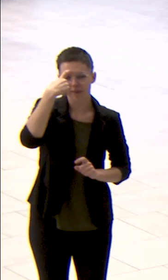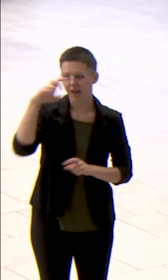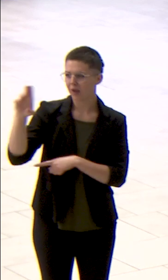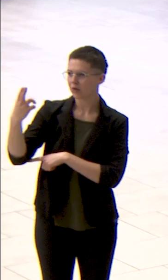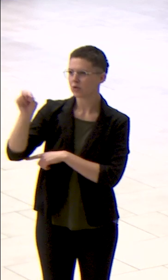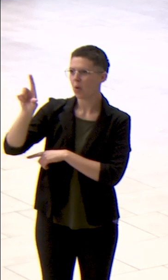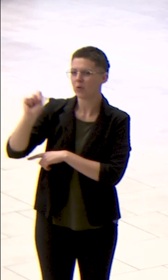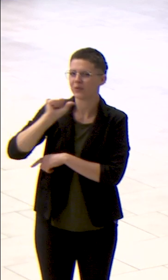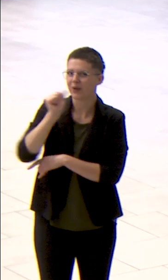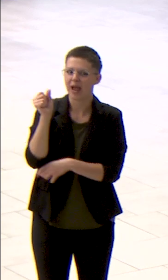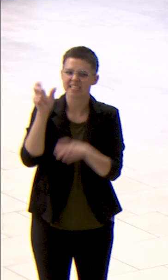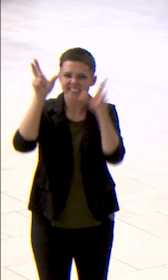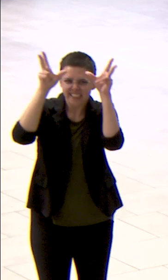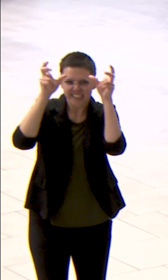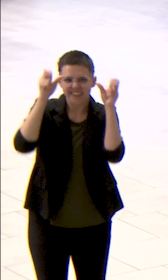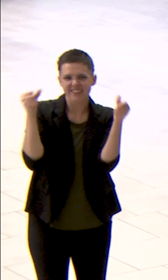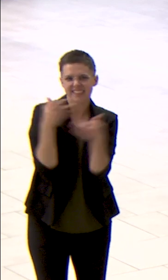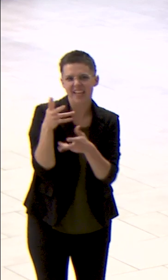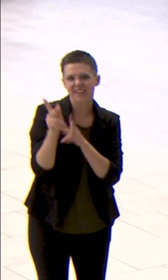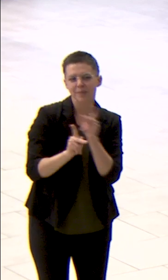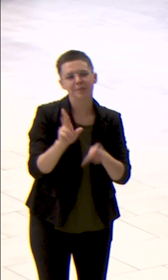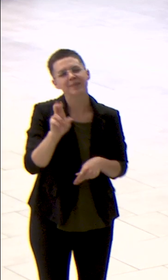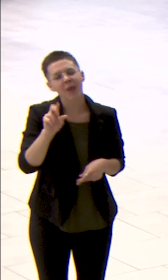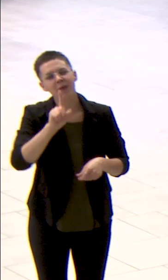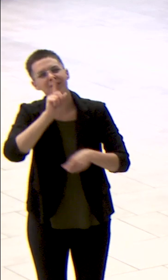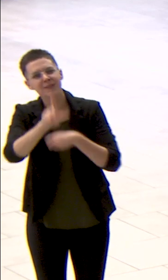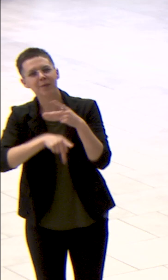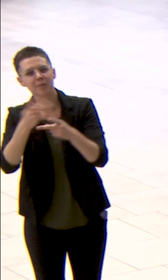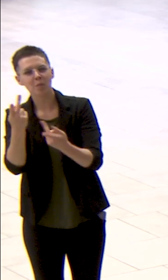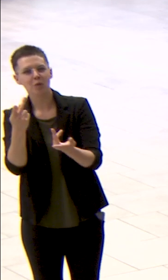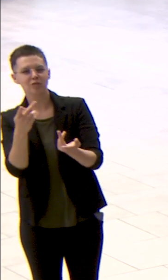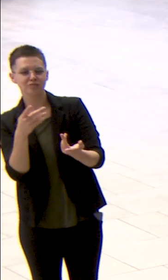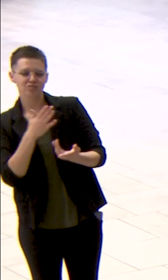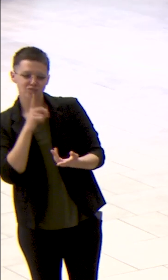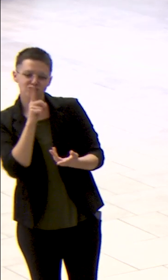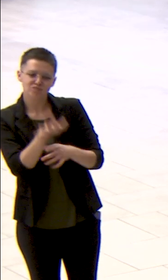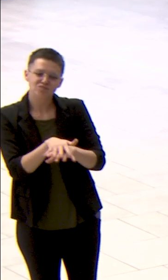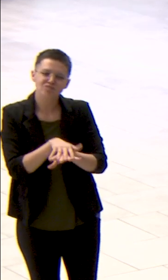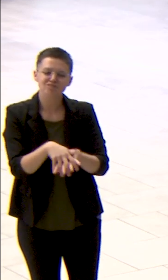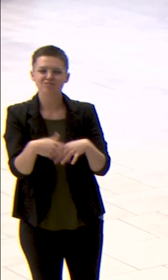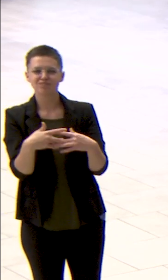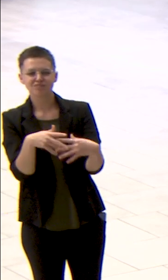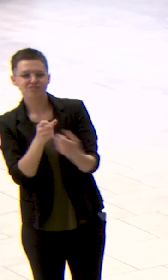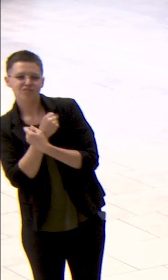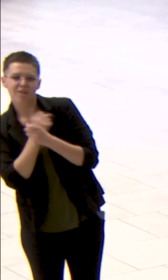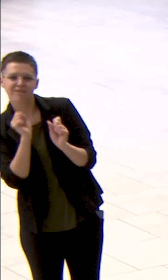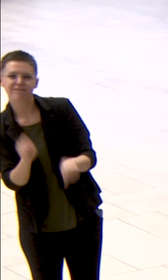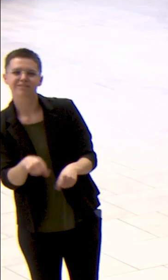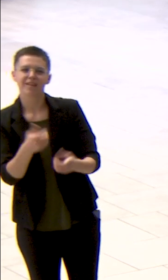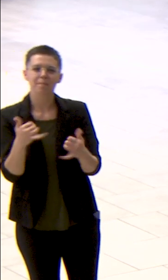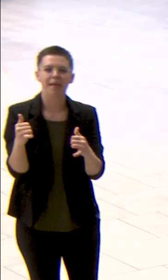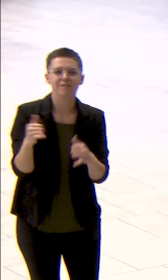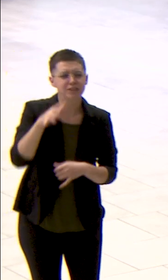like, evil people. They are real people. They are down to earth. They are lovable. They're playful. They're like, they're everything. They're